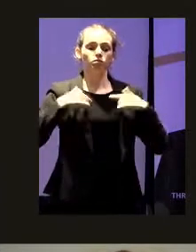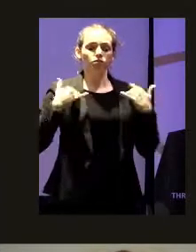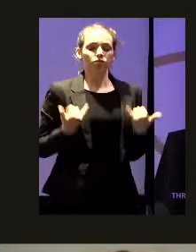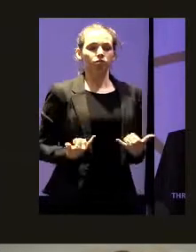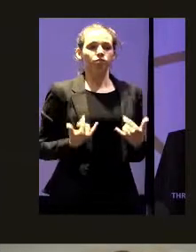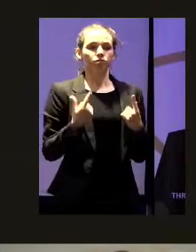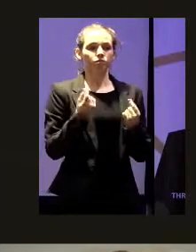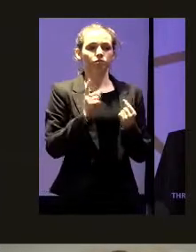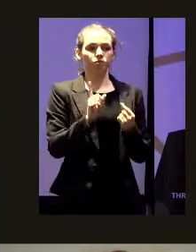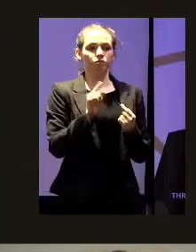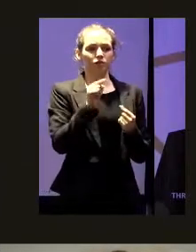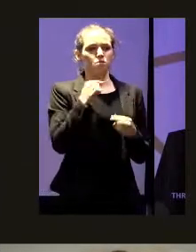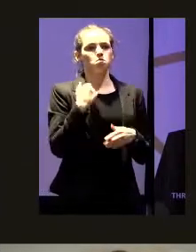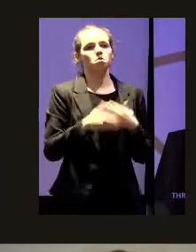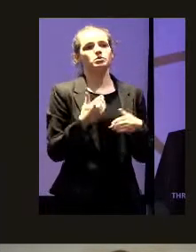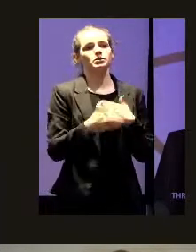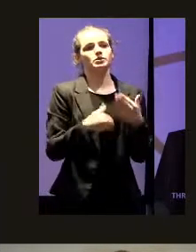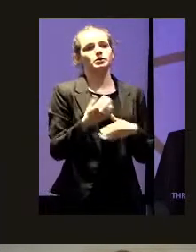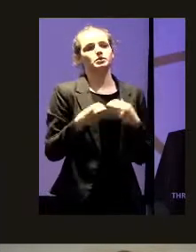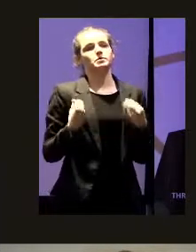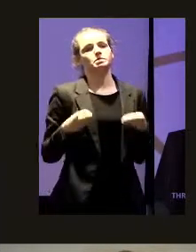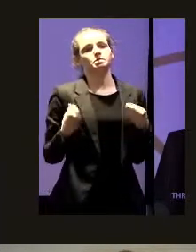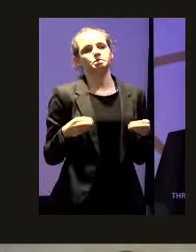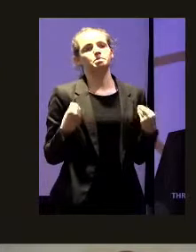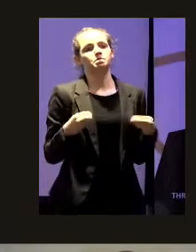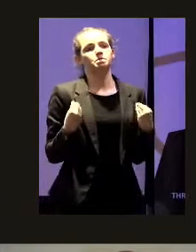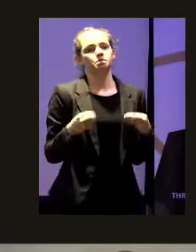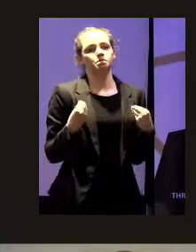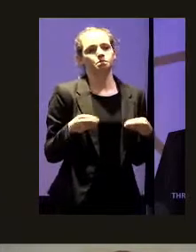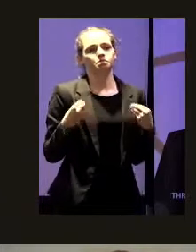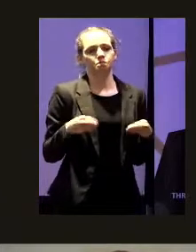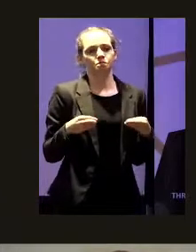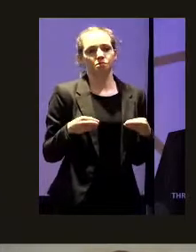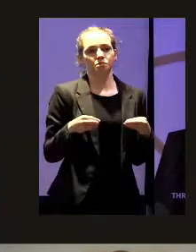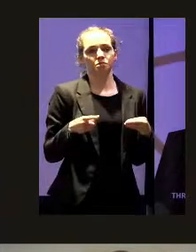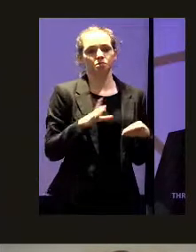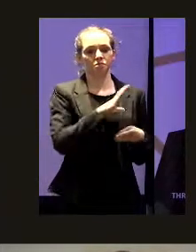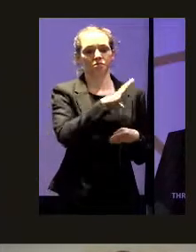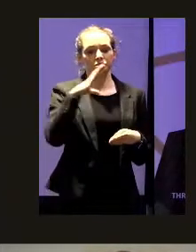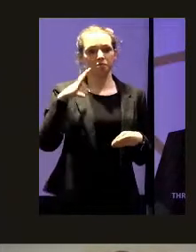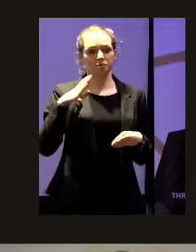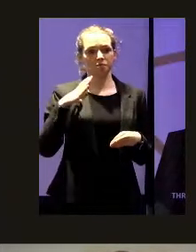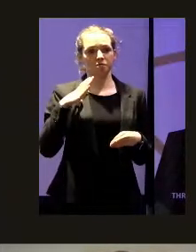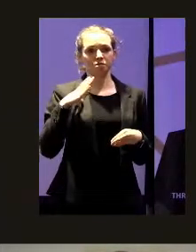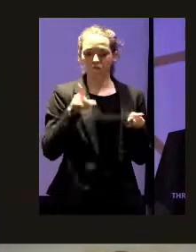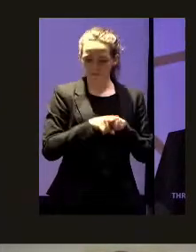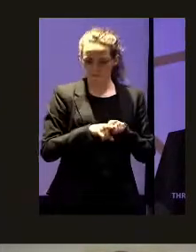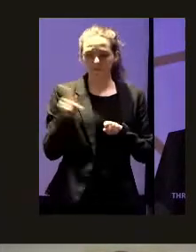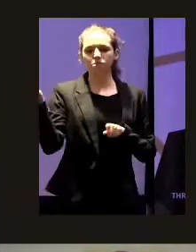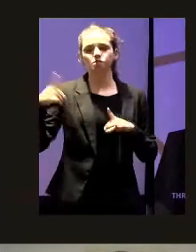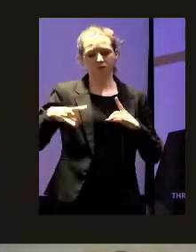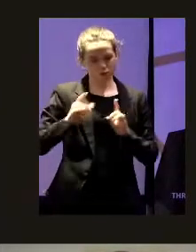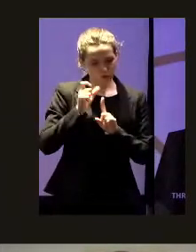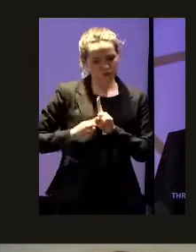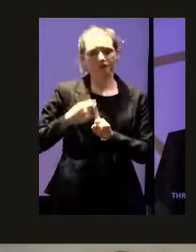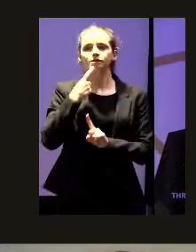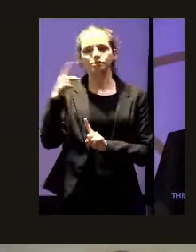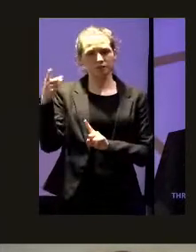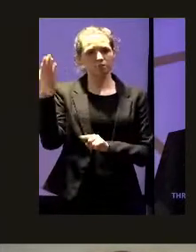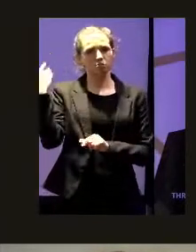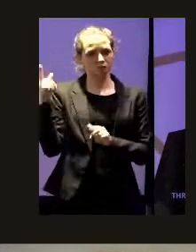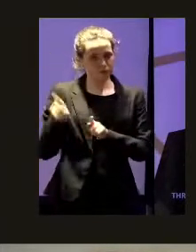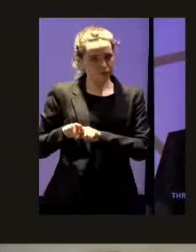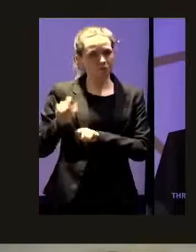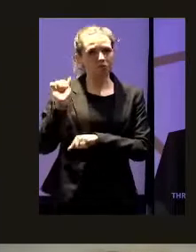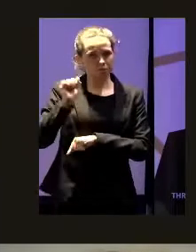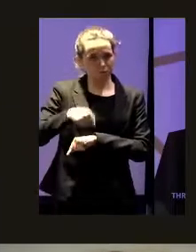engaged in a process as council, where I think the chairperson indicated earlier that this act